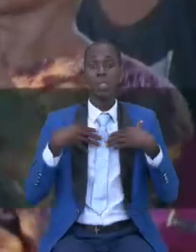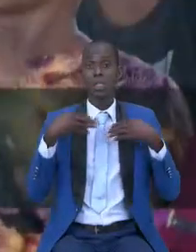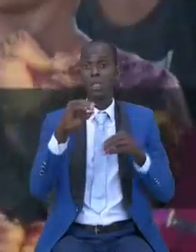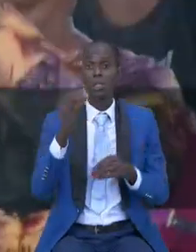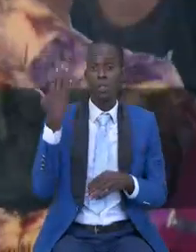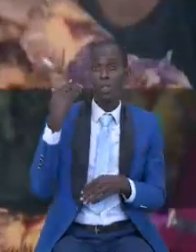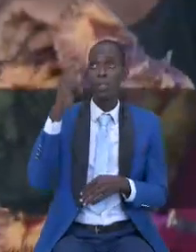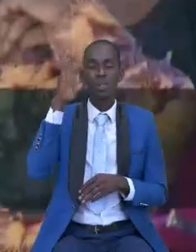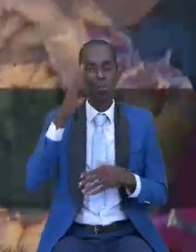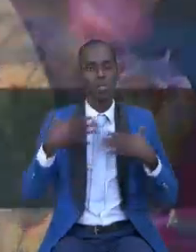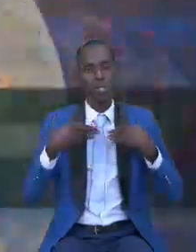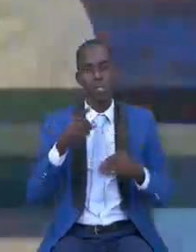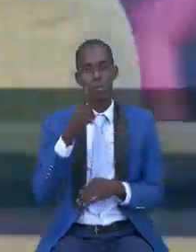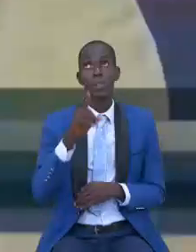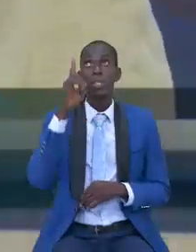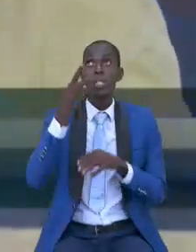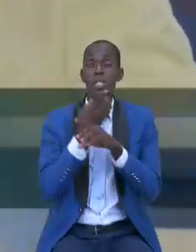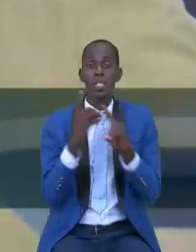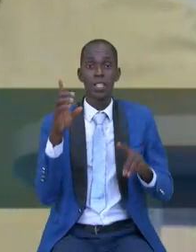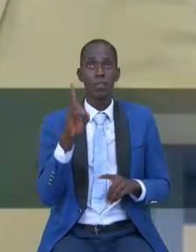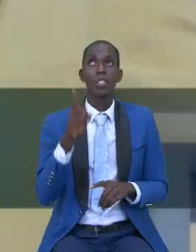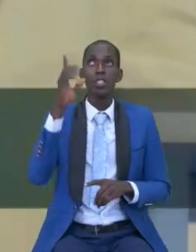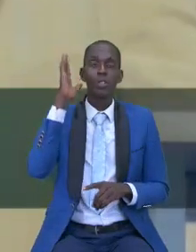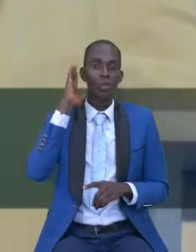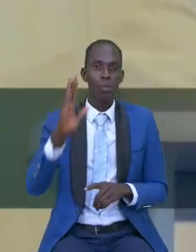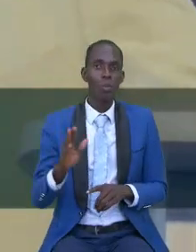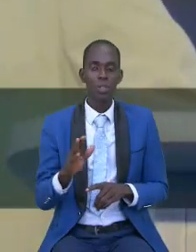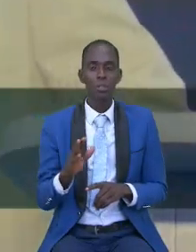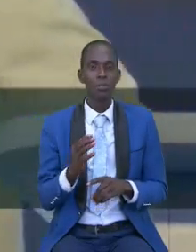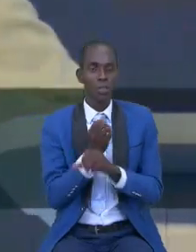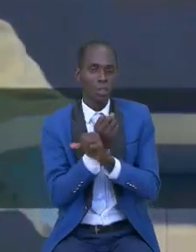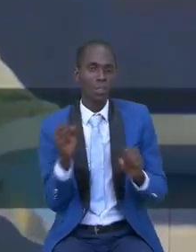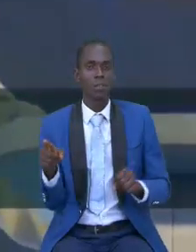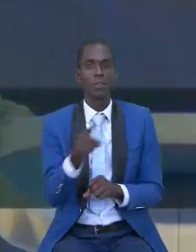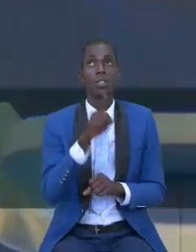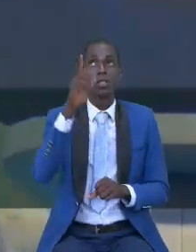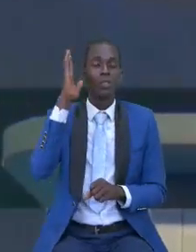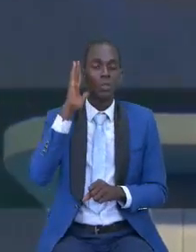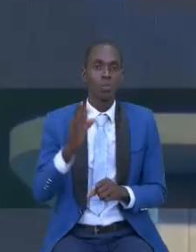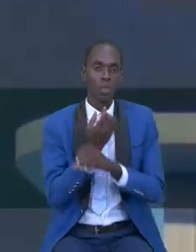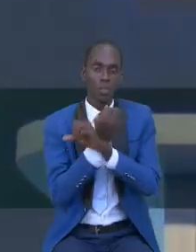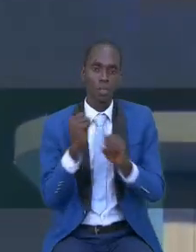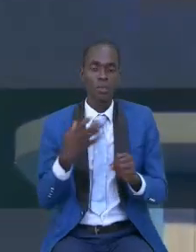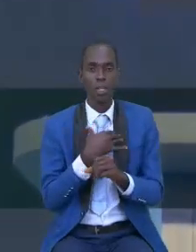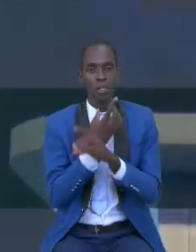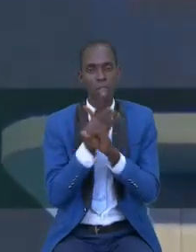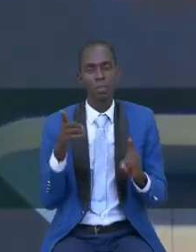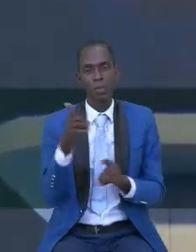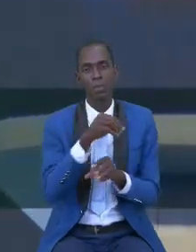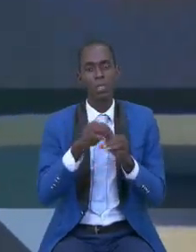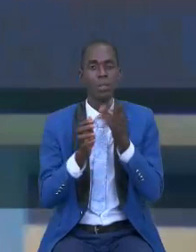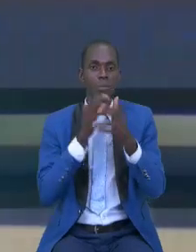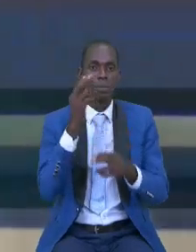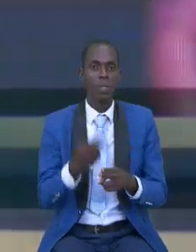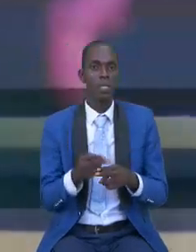he'll heal you. He delivered, he ransomed them. He will deliver you and ransom you in Jesus' name.